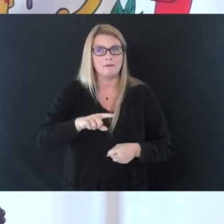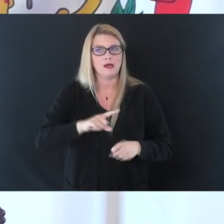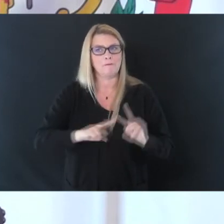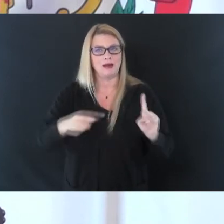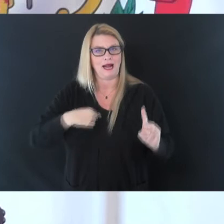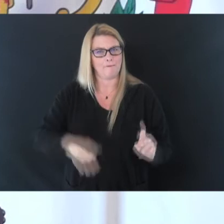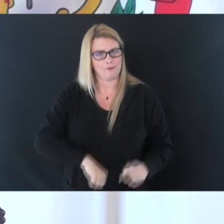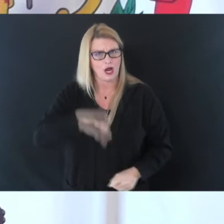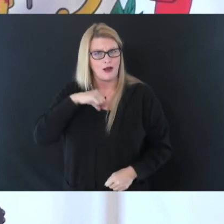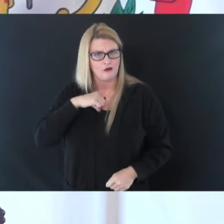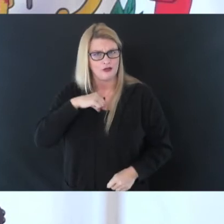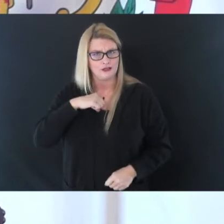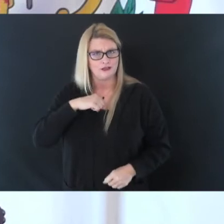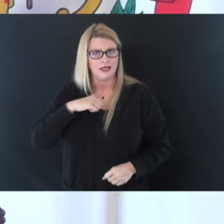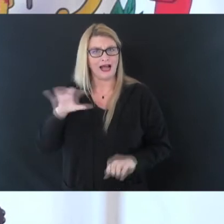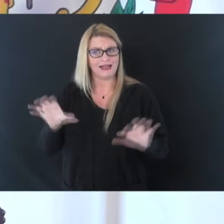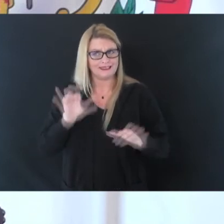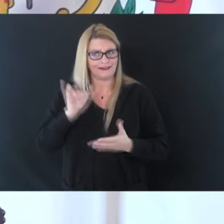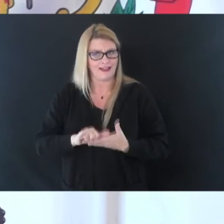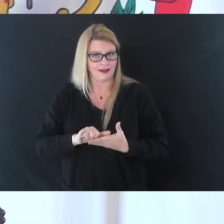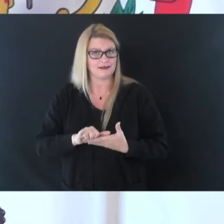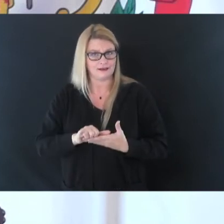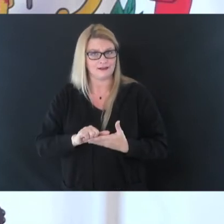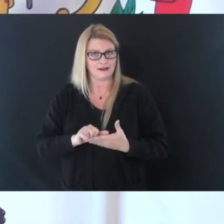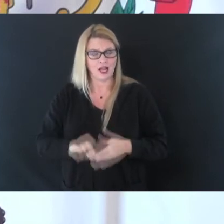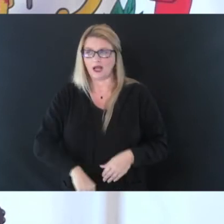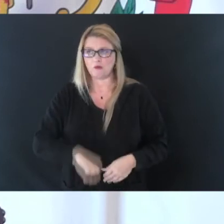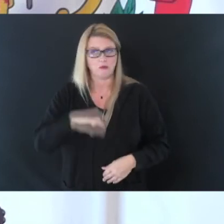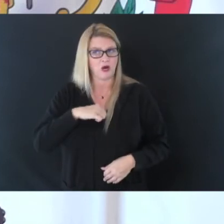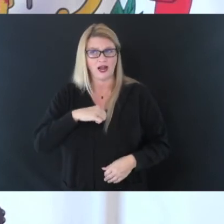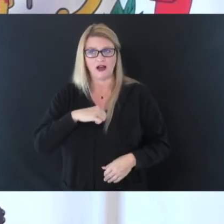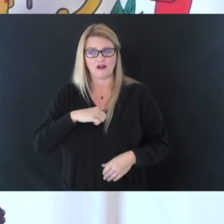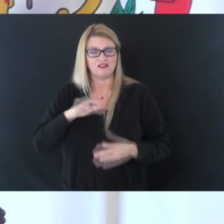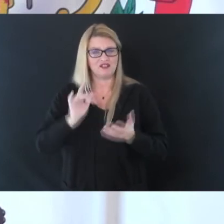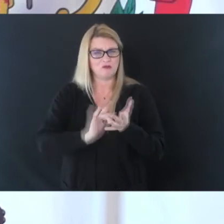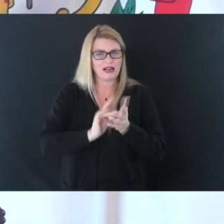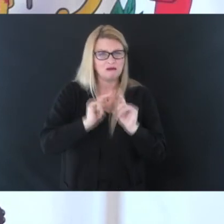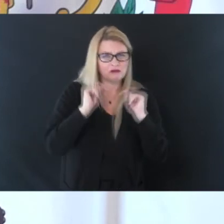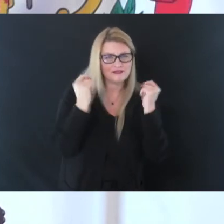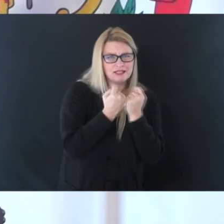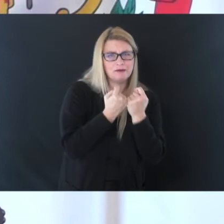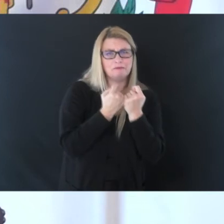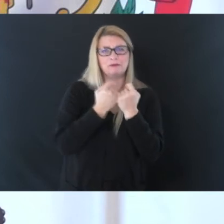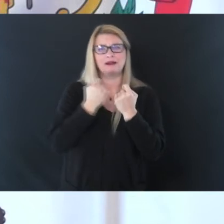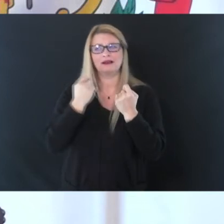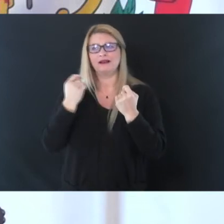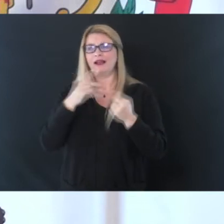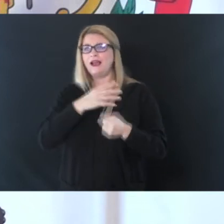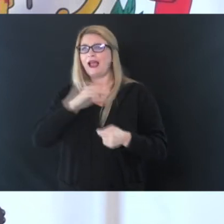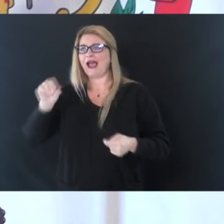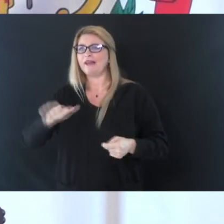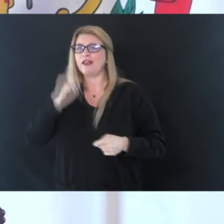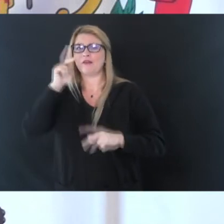proud that I did that, and I'm very proud of the work that all the medical team and all those that are out there in the guard and everything, all the